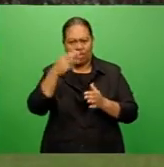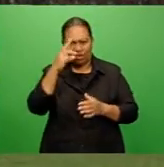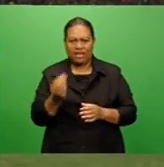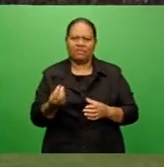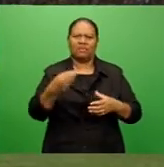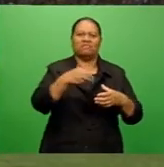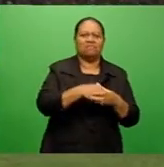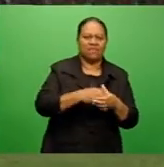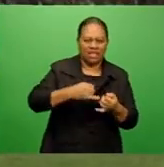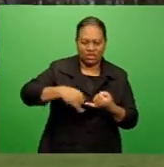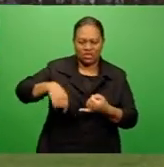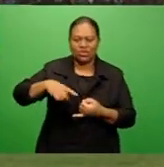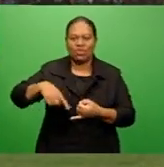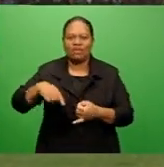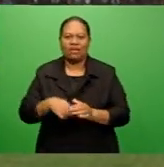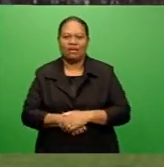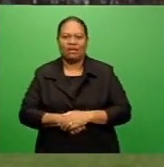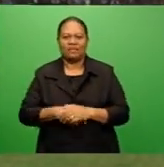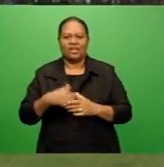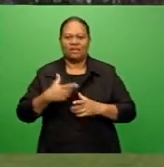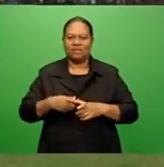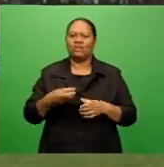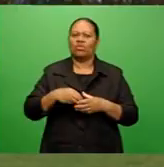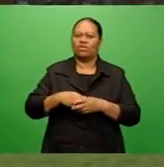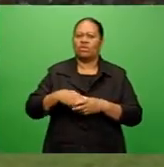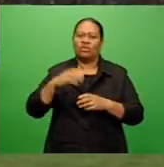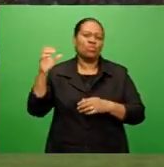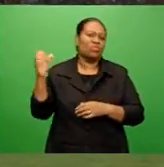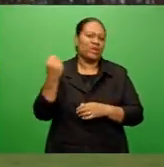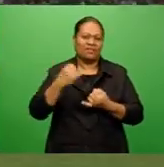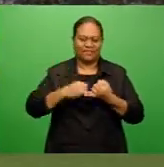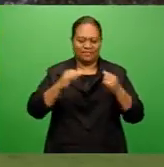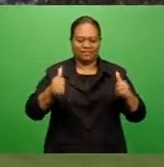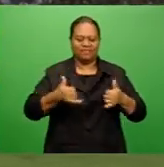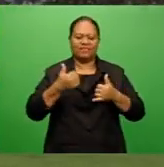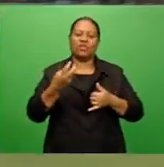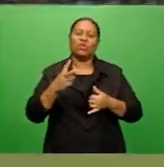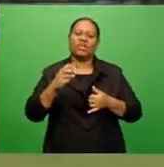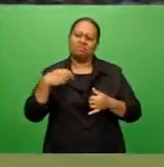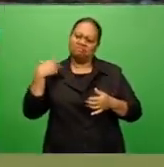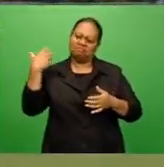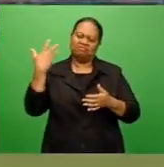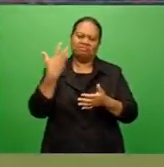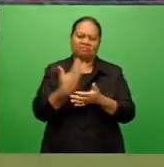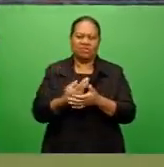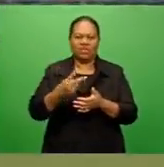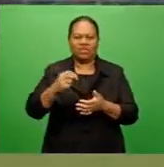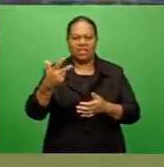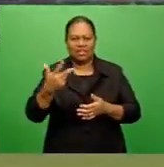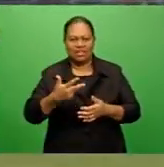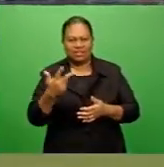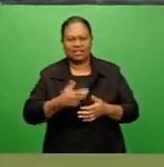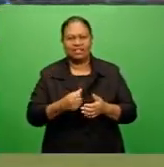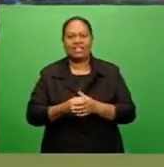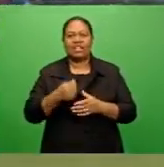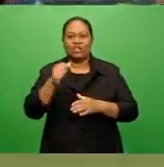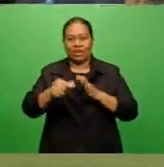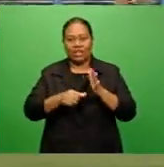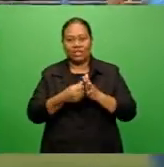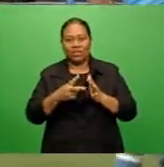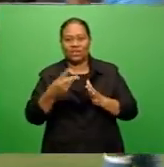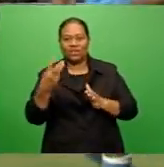for Suva and has been part of the Skipper Cup winning team since 2018. The 23-year-old flanker